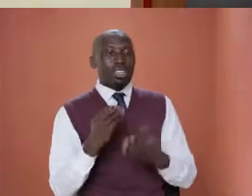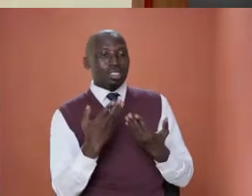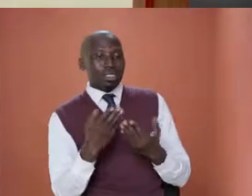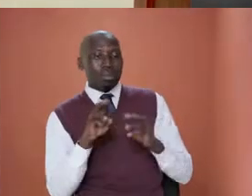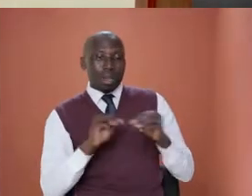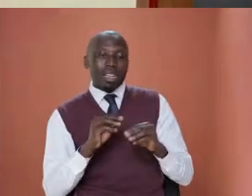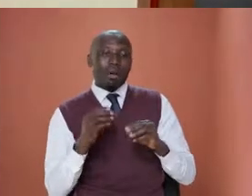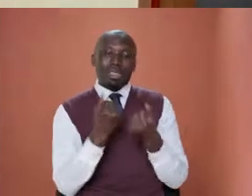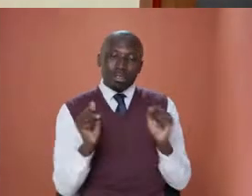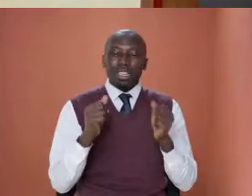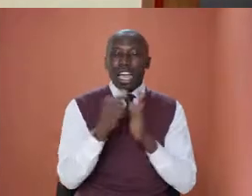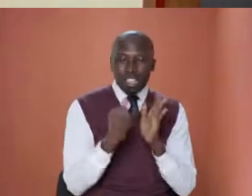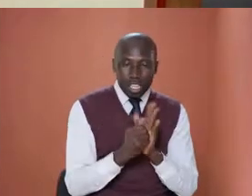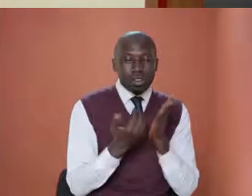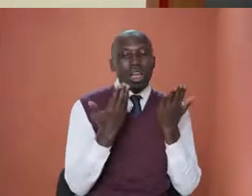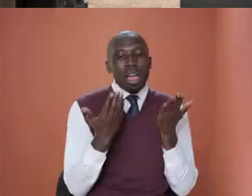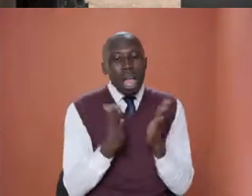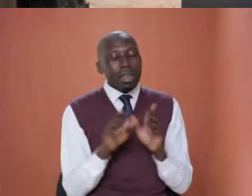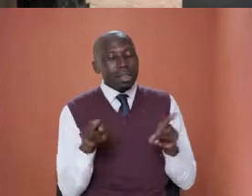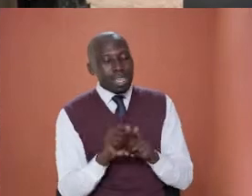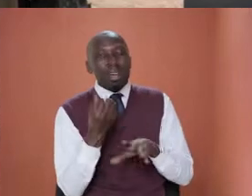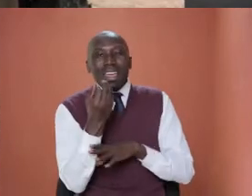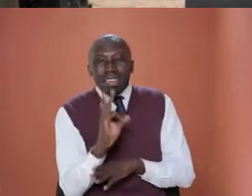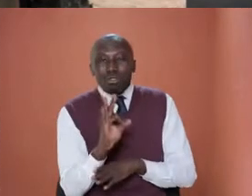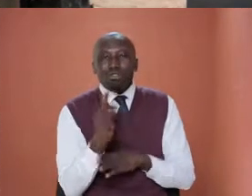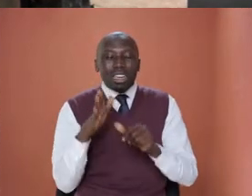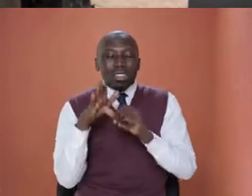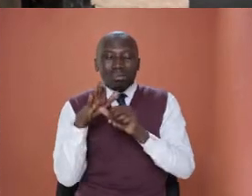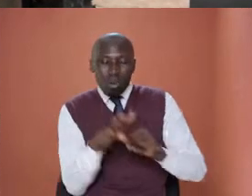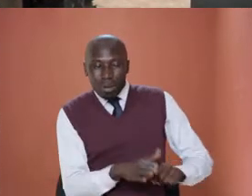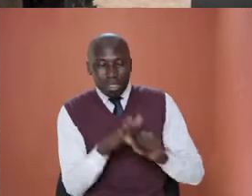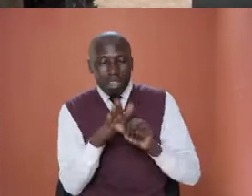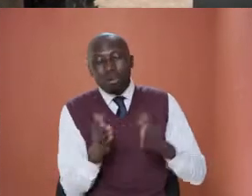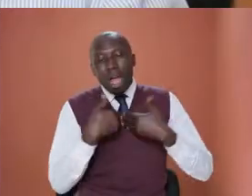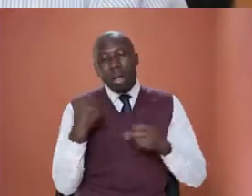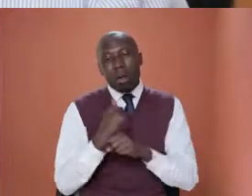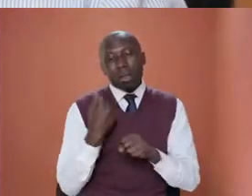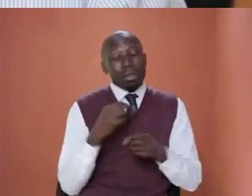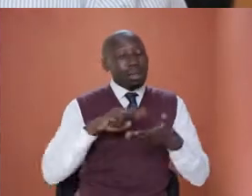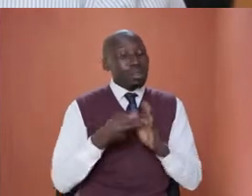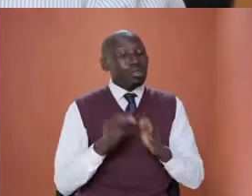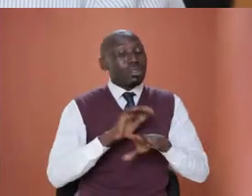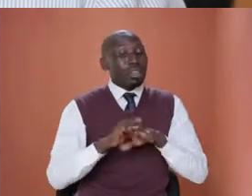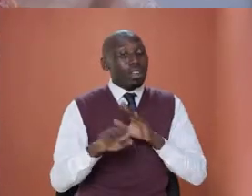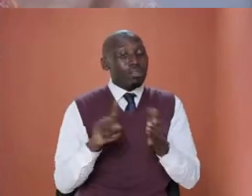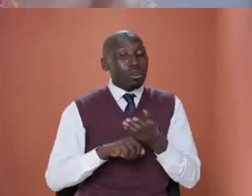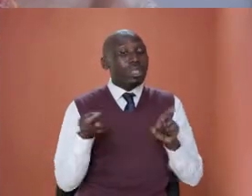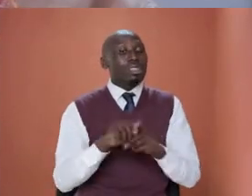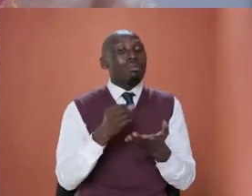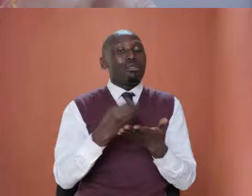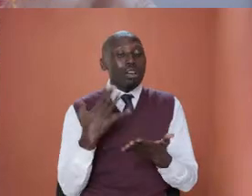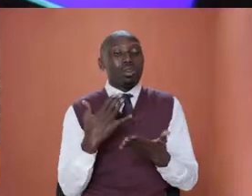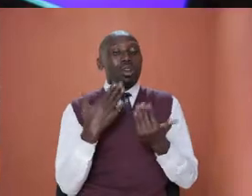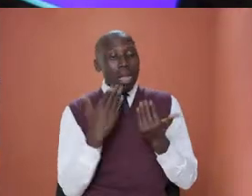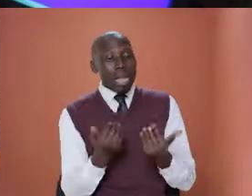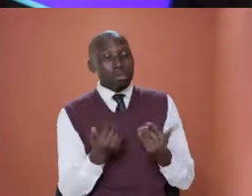to the best of her ability. And if we had excluded her from our operations, probably wouldn't have gotten that kind of value. Currently,